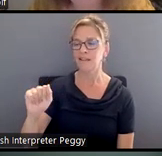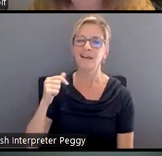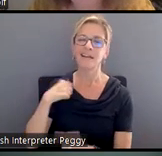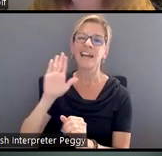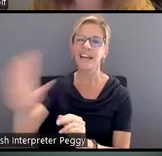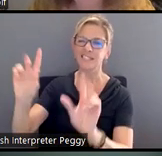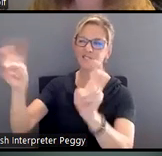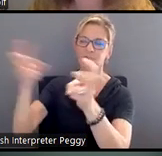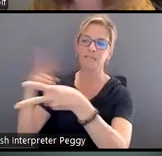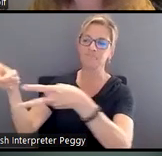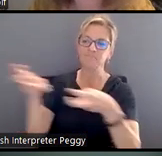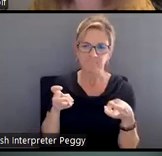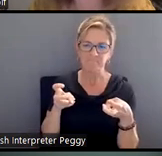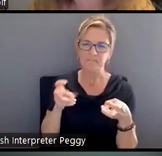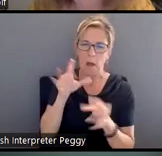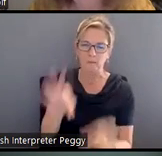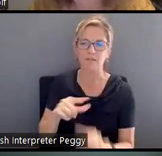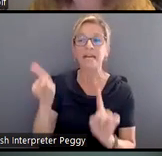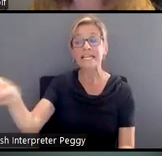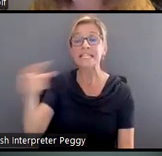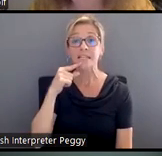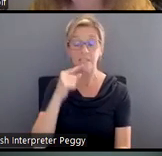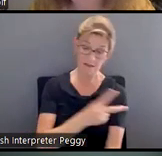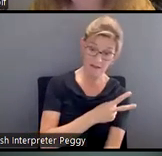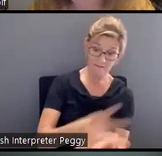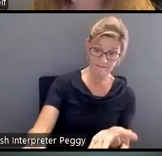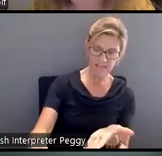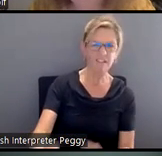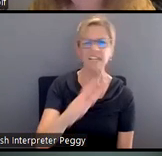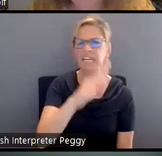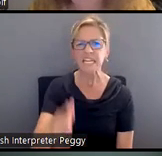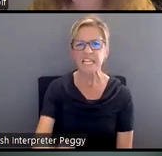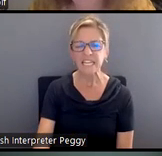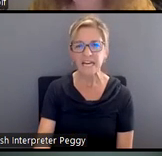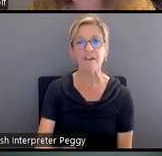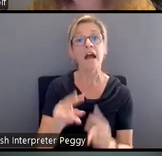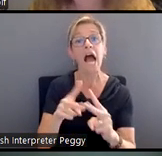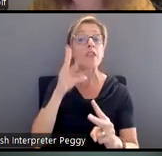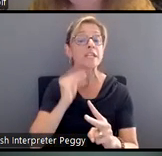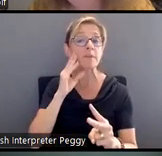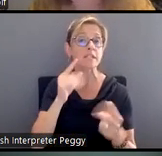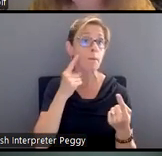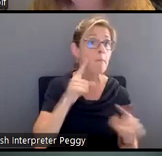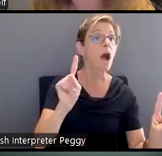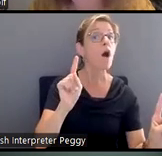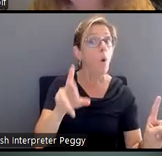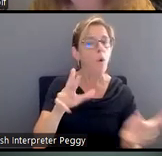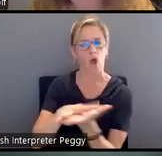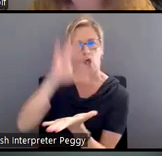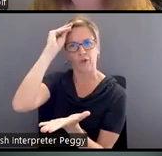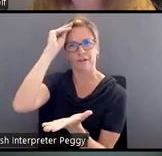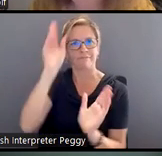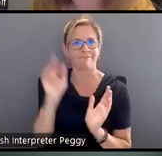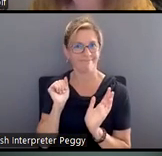fail, there is only succeed or learn. And marketing is very much trial and